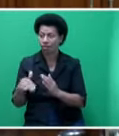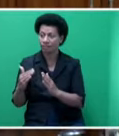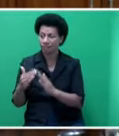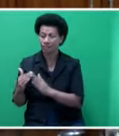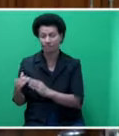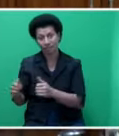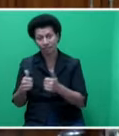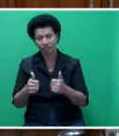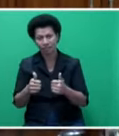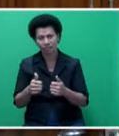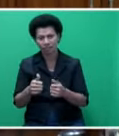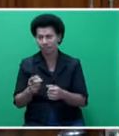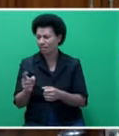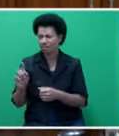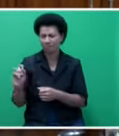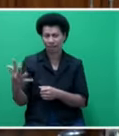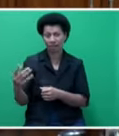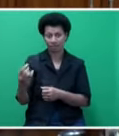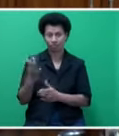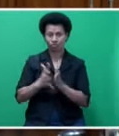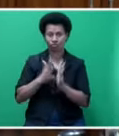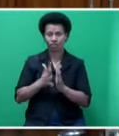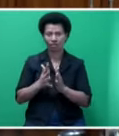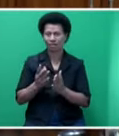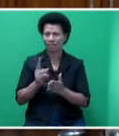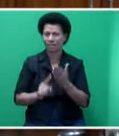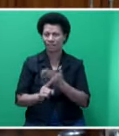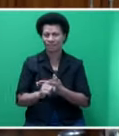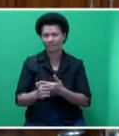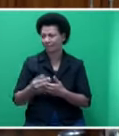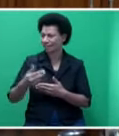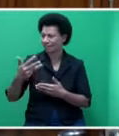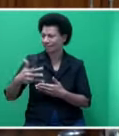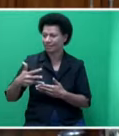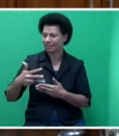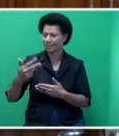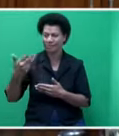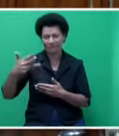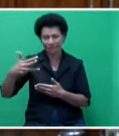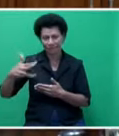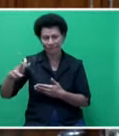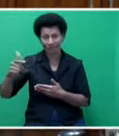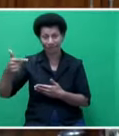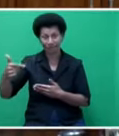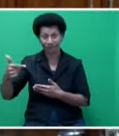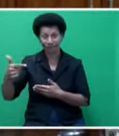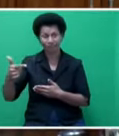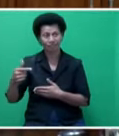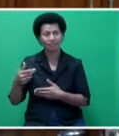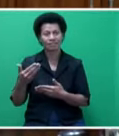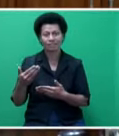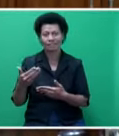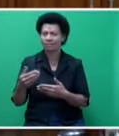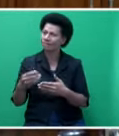I was told a story that after the events of 1987, there's one gentleman, because a lot of people fled in, fear,